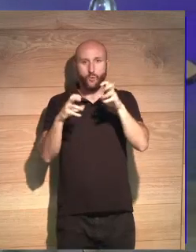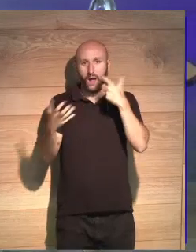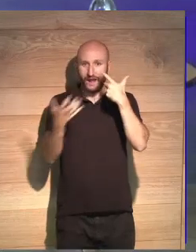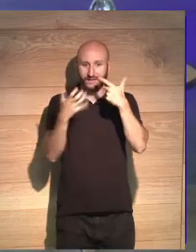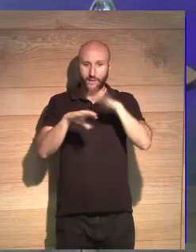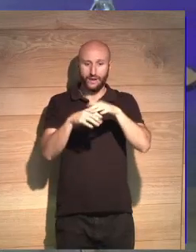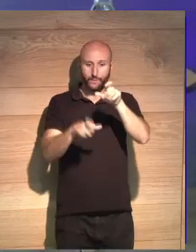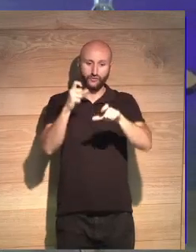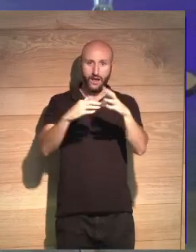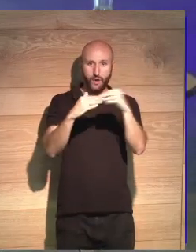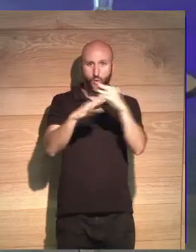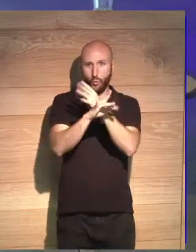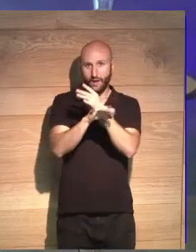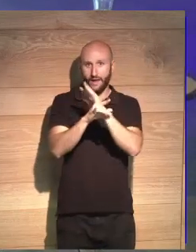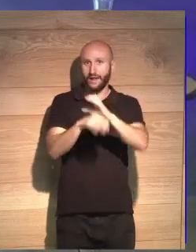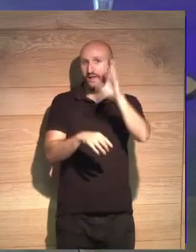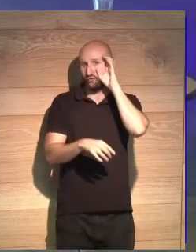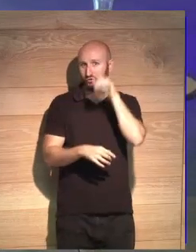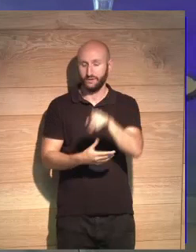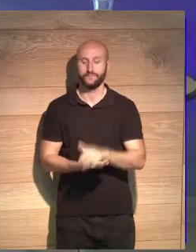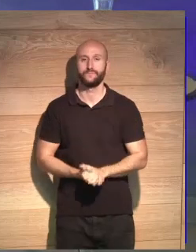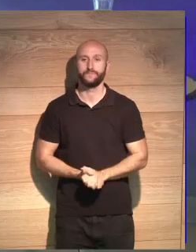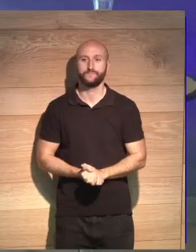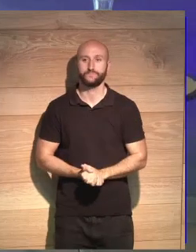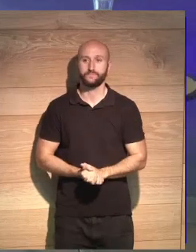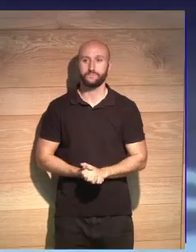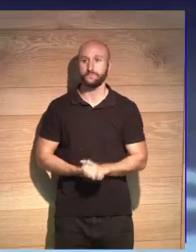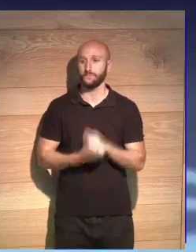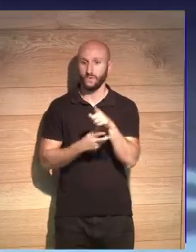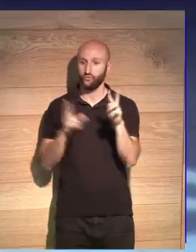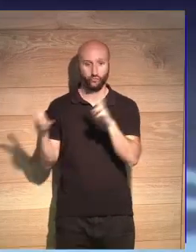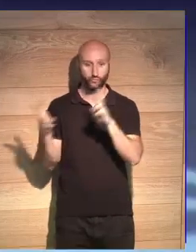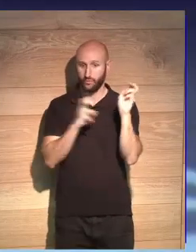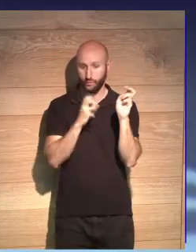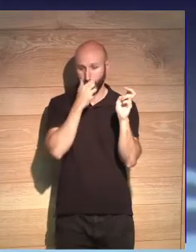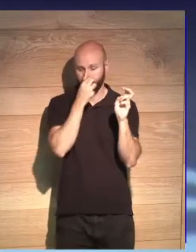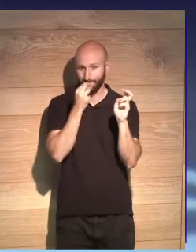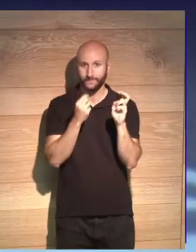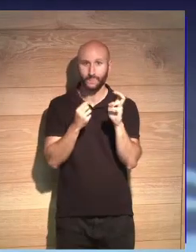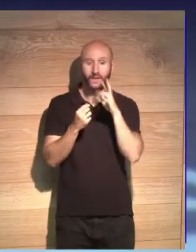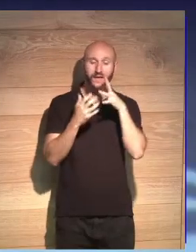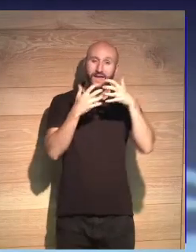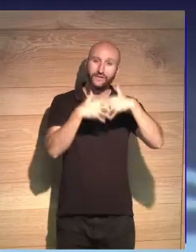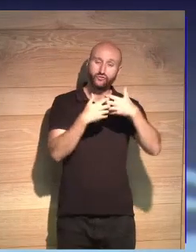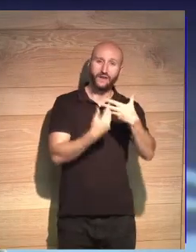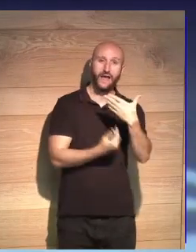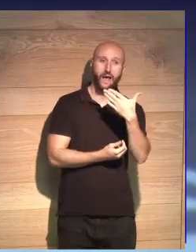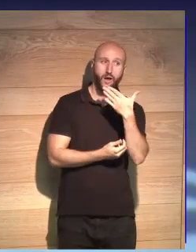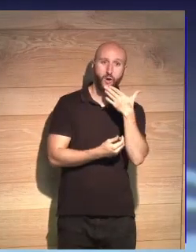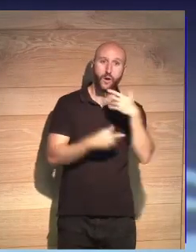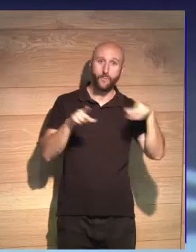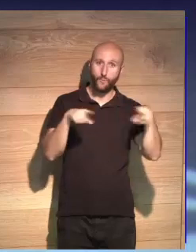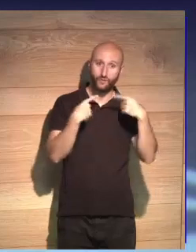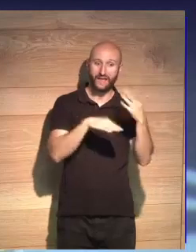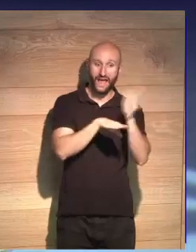a new art to our users and players. It's something new, and this has